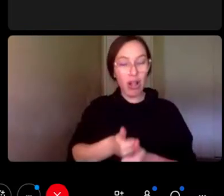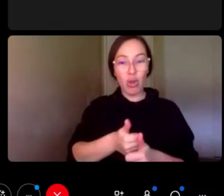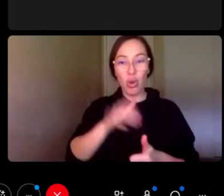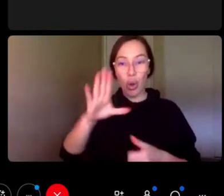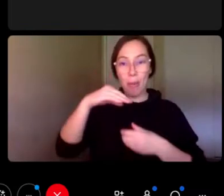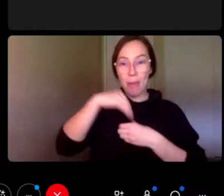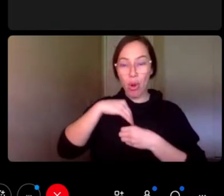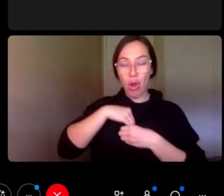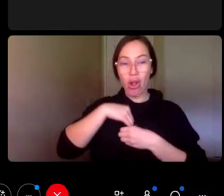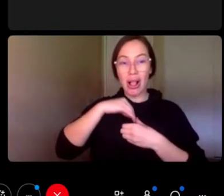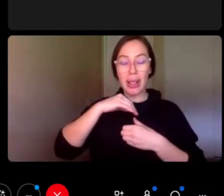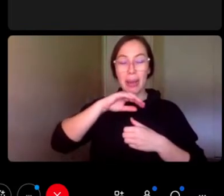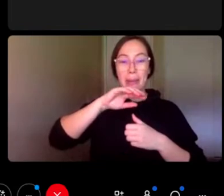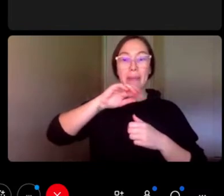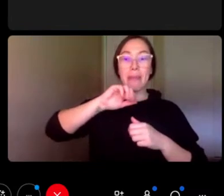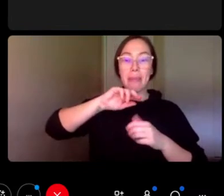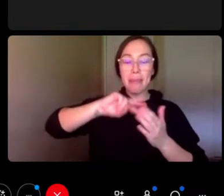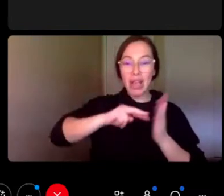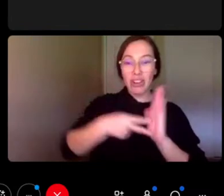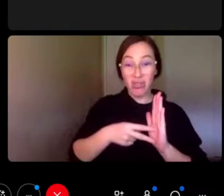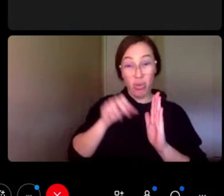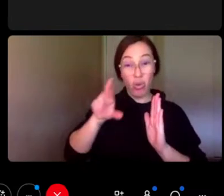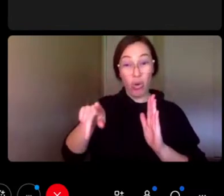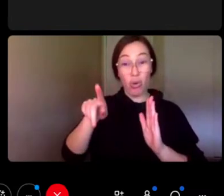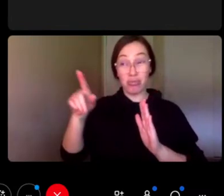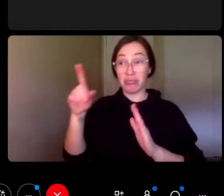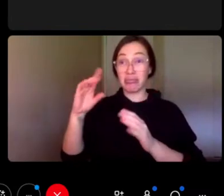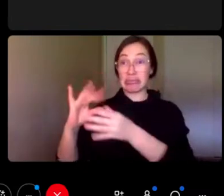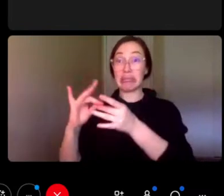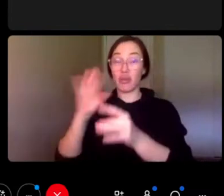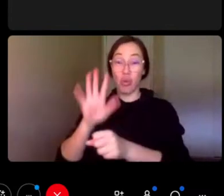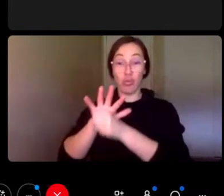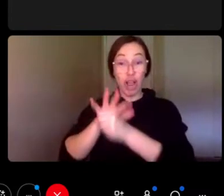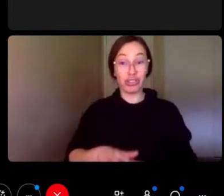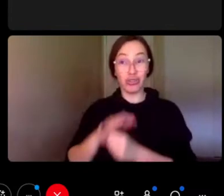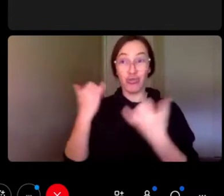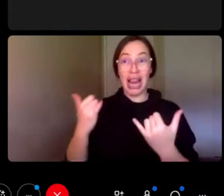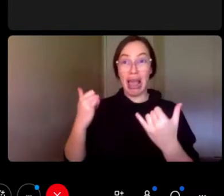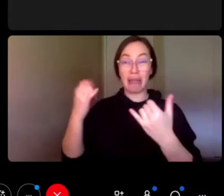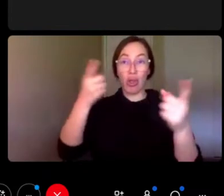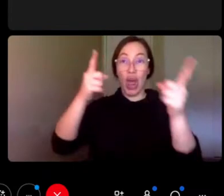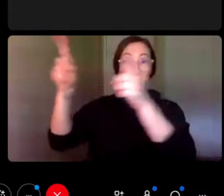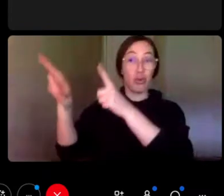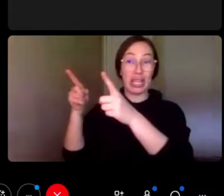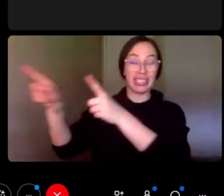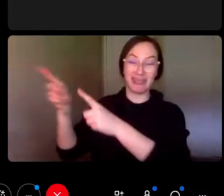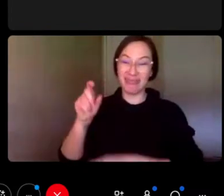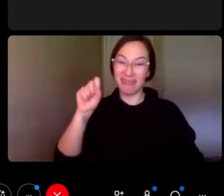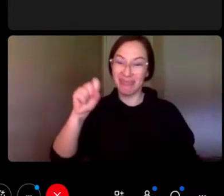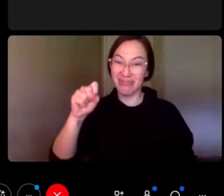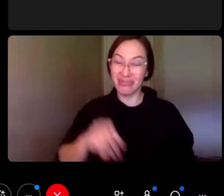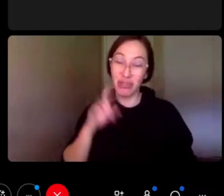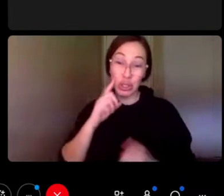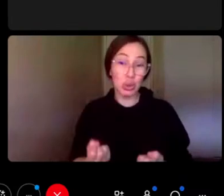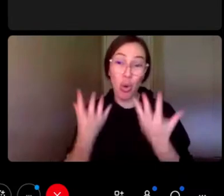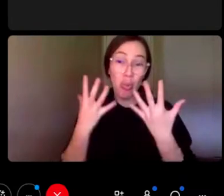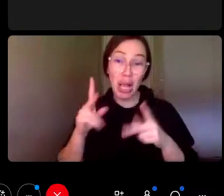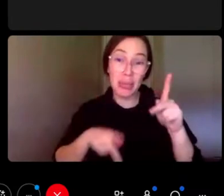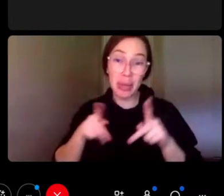Otherwise, you'll be buffeted by every fresh wind that comes your way. And there's a lot of wind out there right now for so many